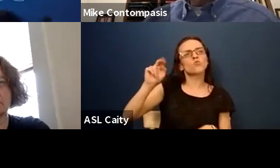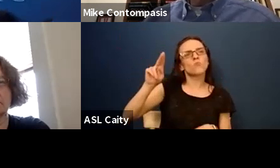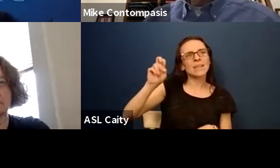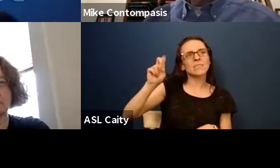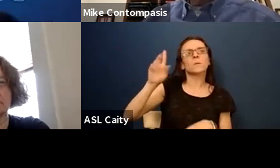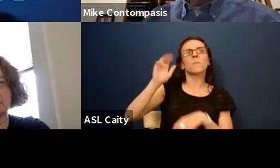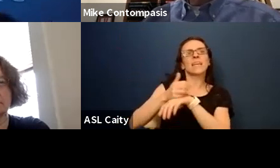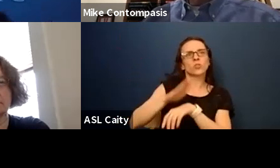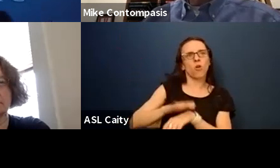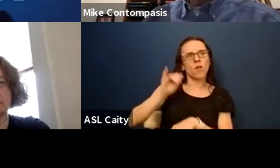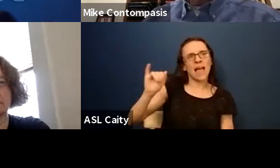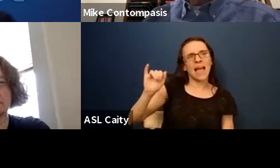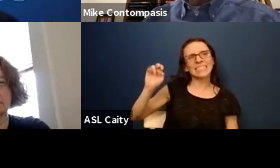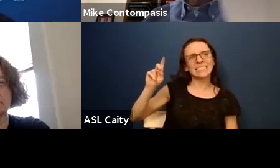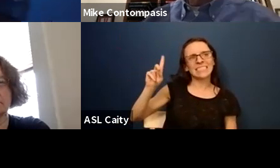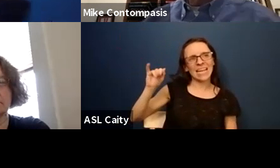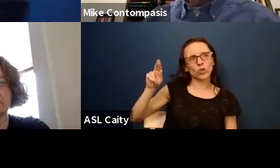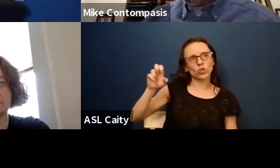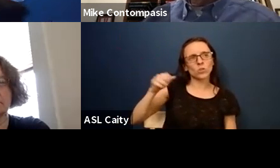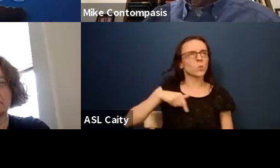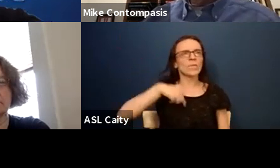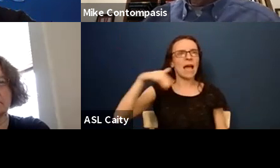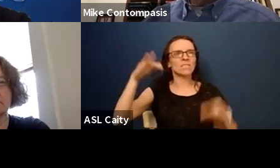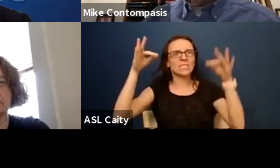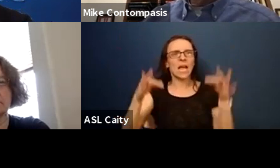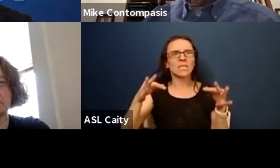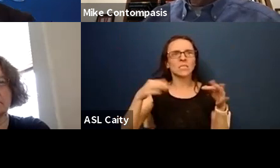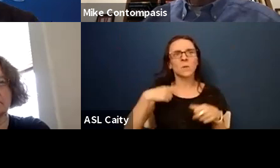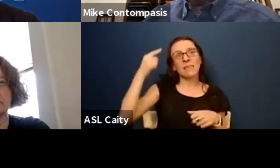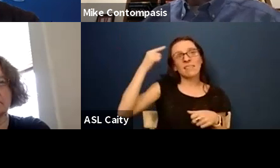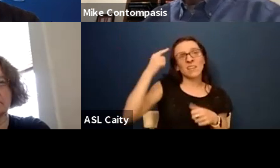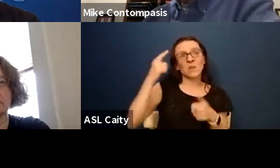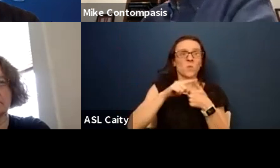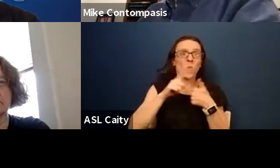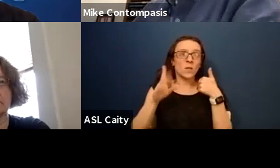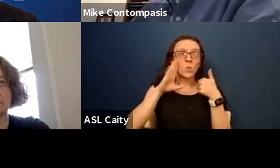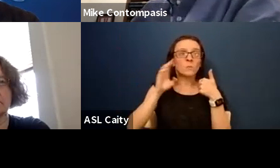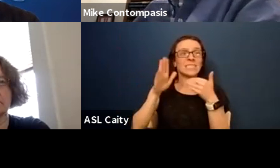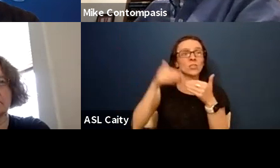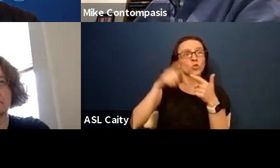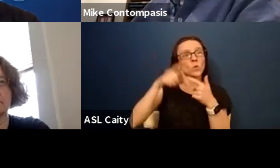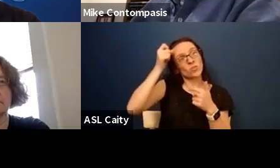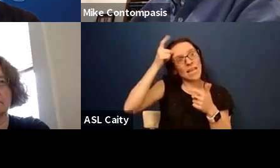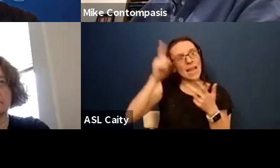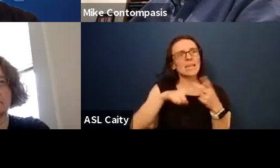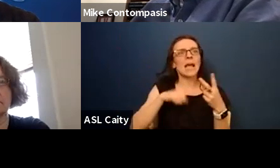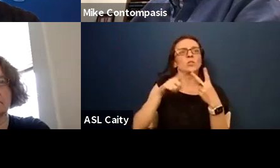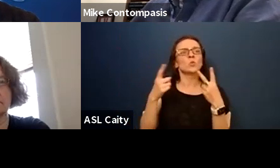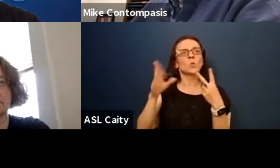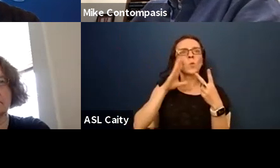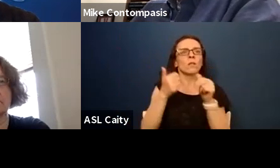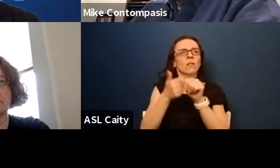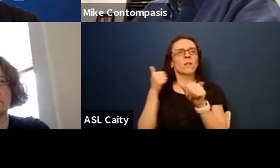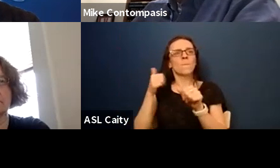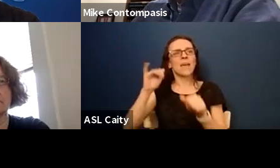not decided. I think, one, it's easier to understand, and two, it gets away from this idea of class